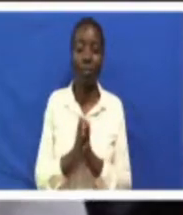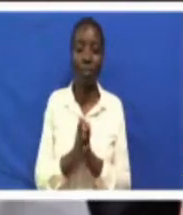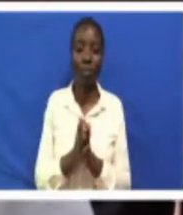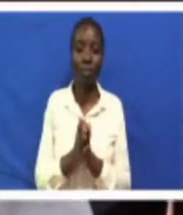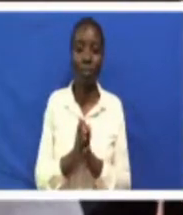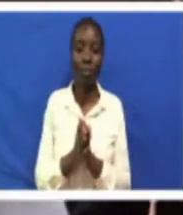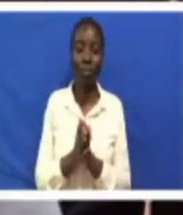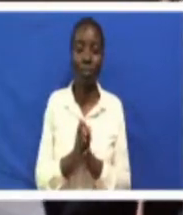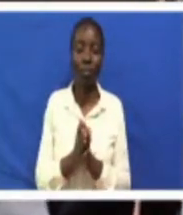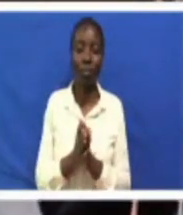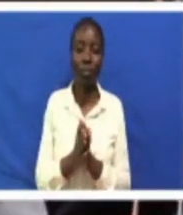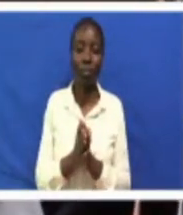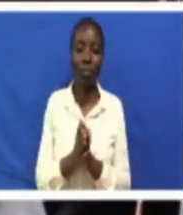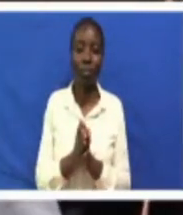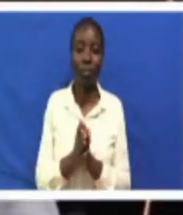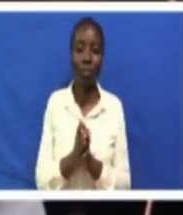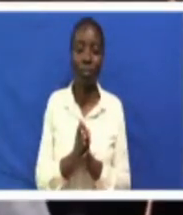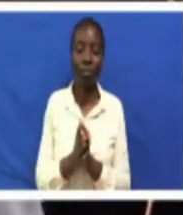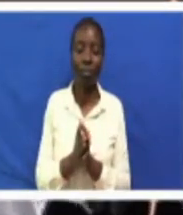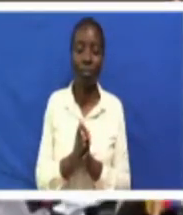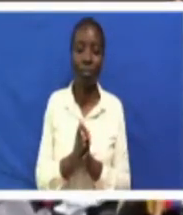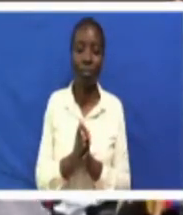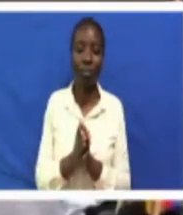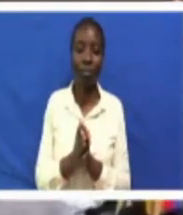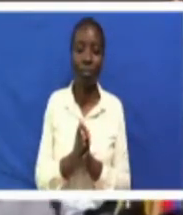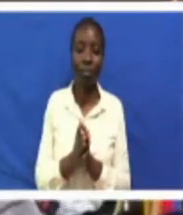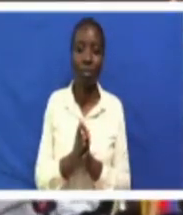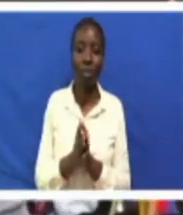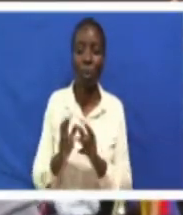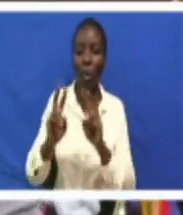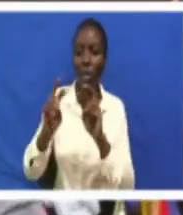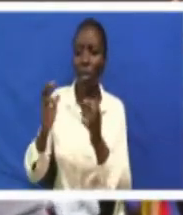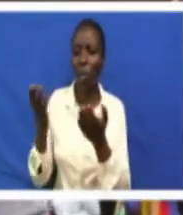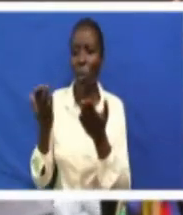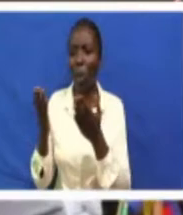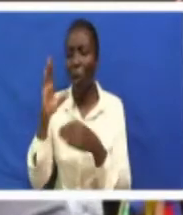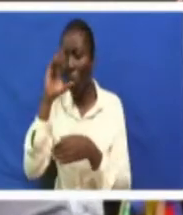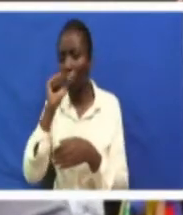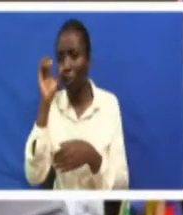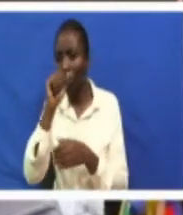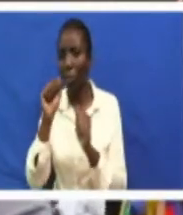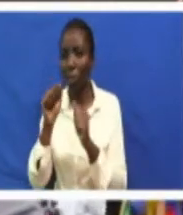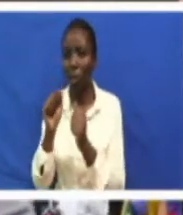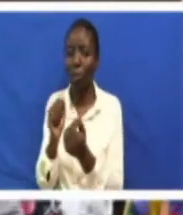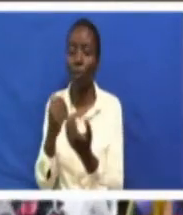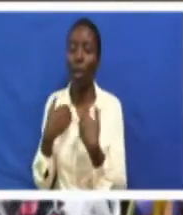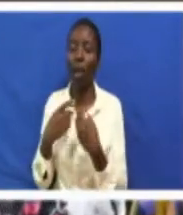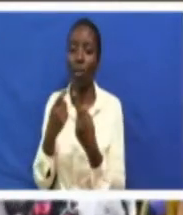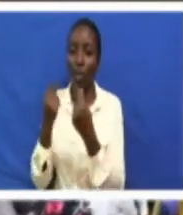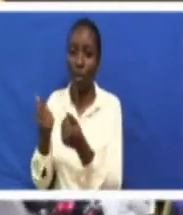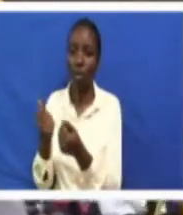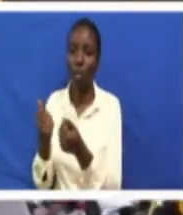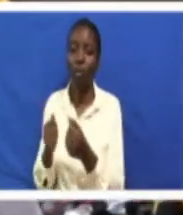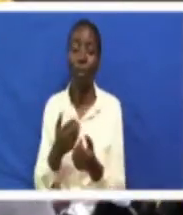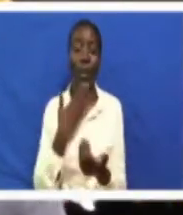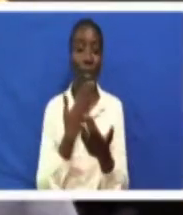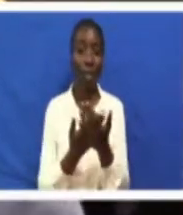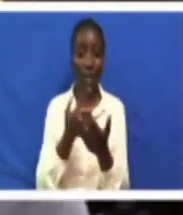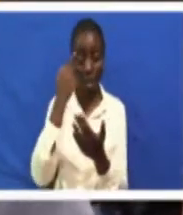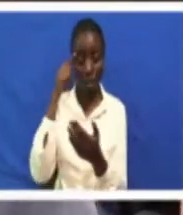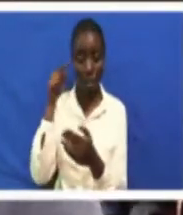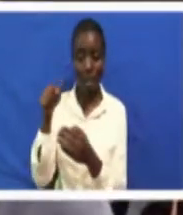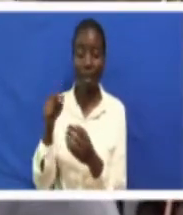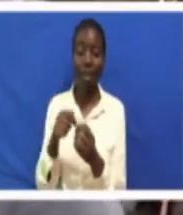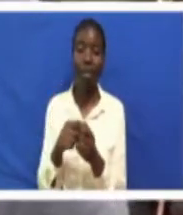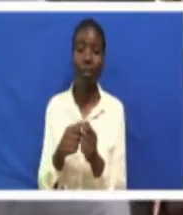where have we left the gaps and what can we do to accommodate everybody within their classes yes thank you so much for that input